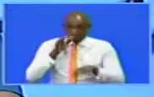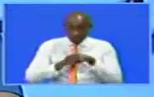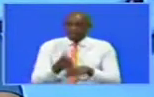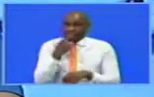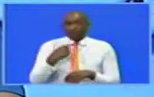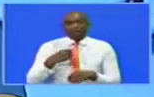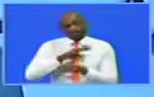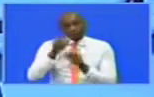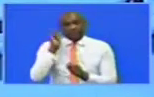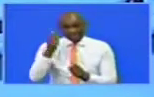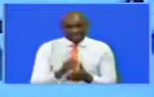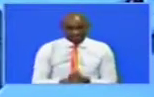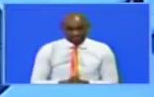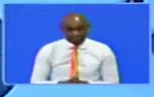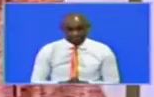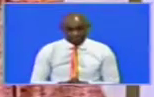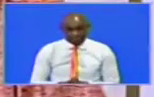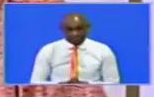Kenya.